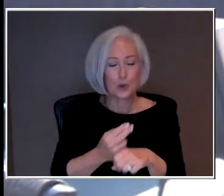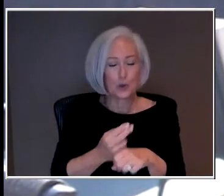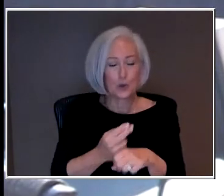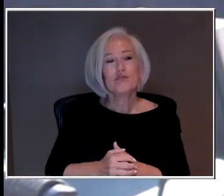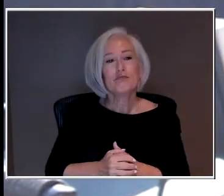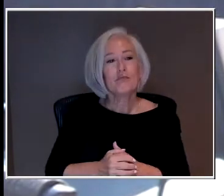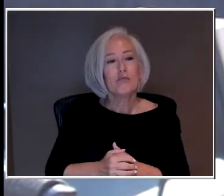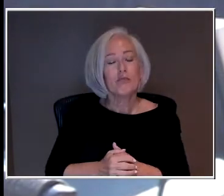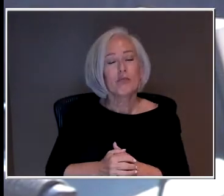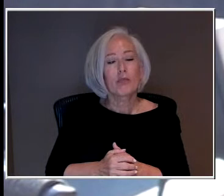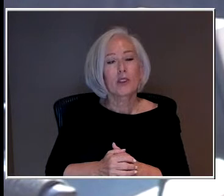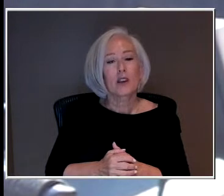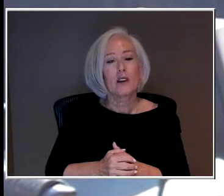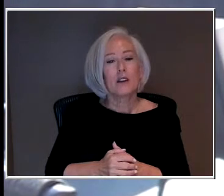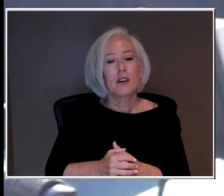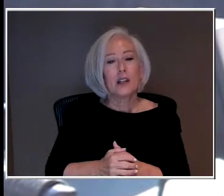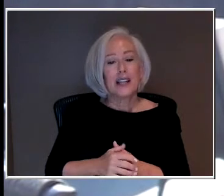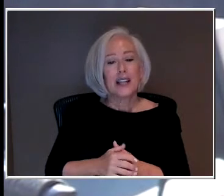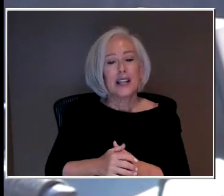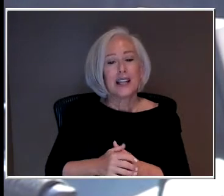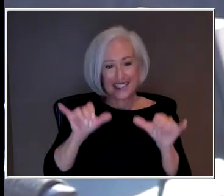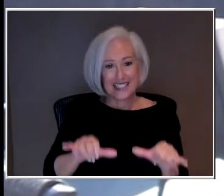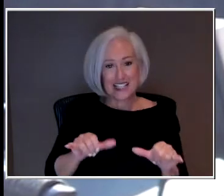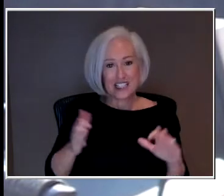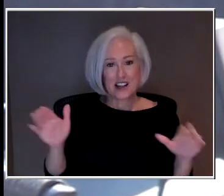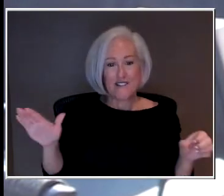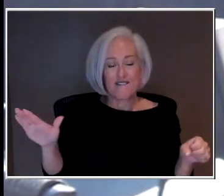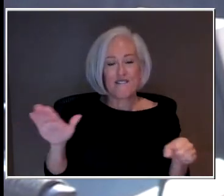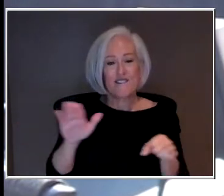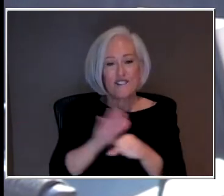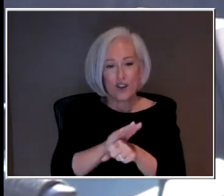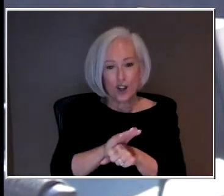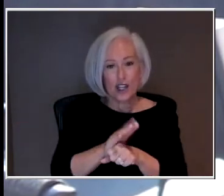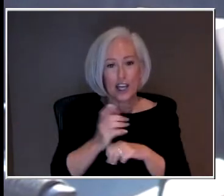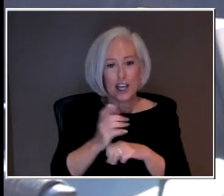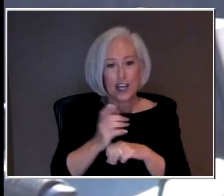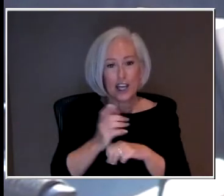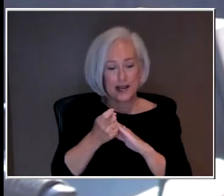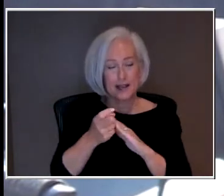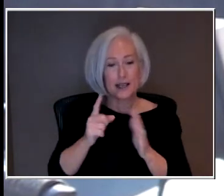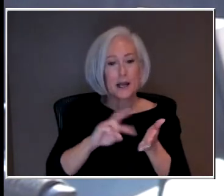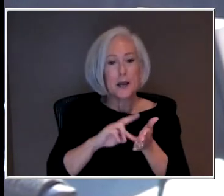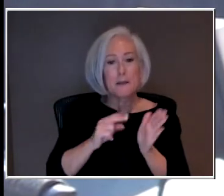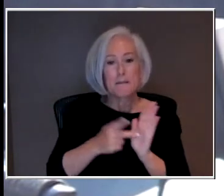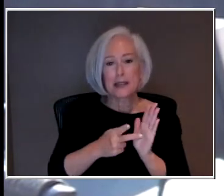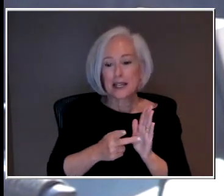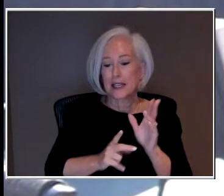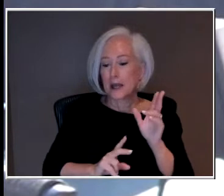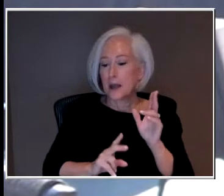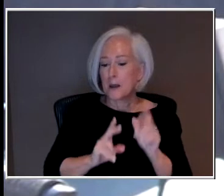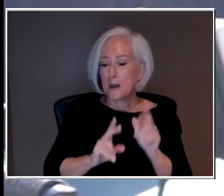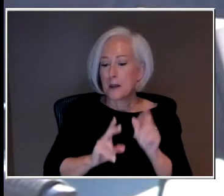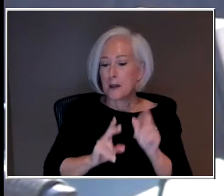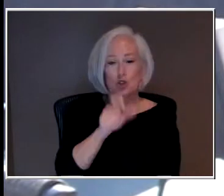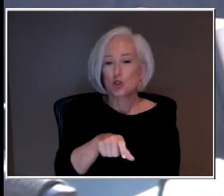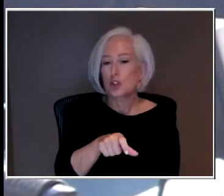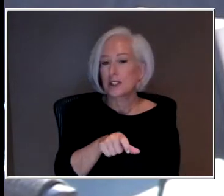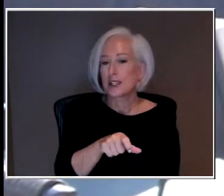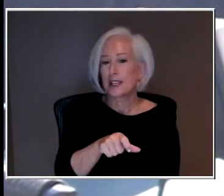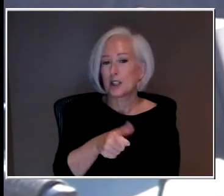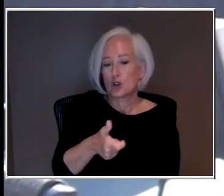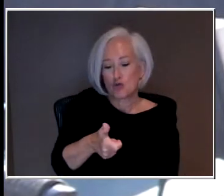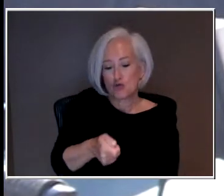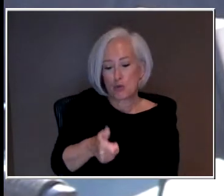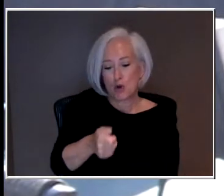is fully automated. So the goal with the Evoke system is for patients to not need their remote control at all. So the remote control